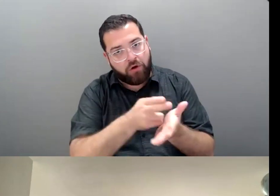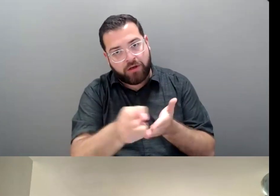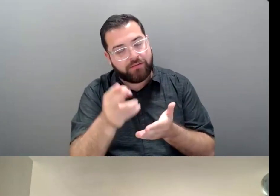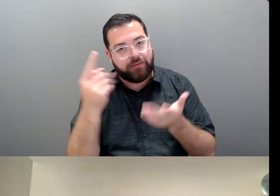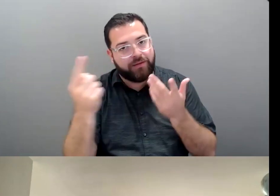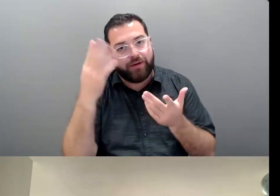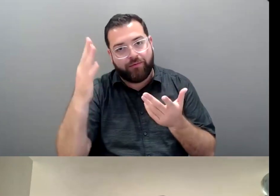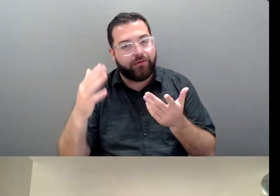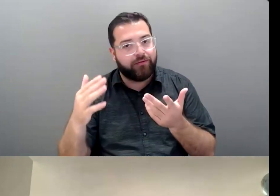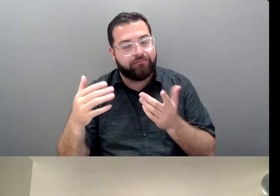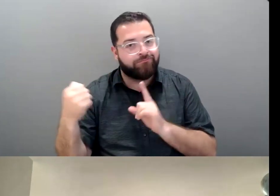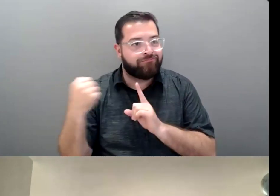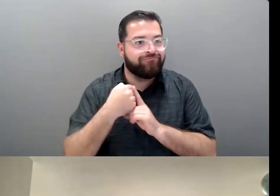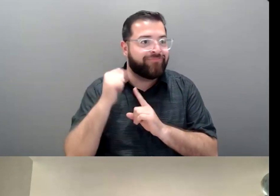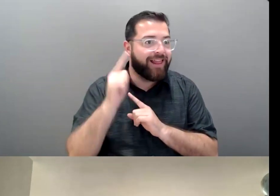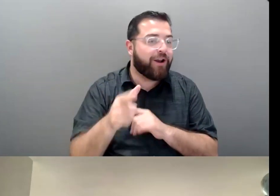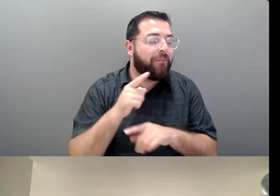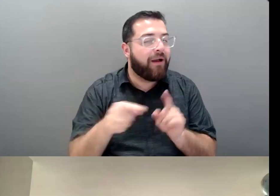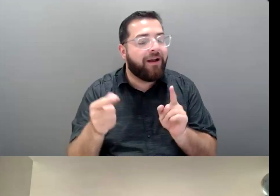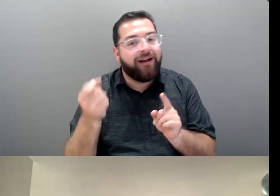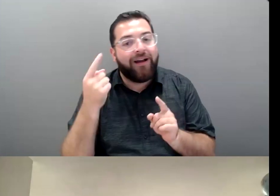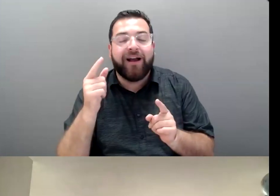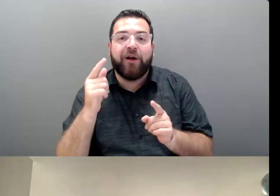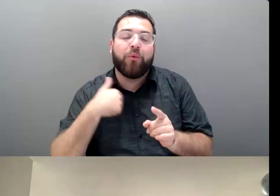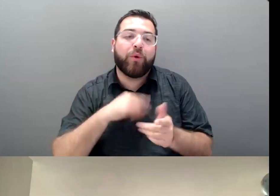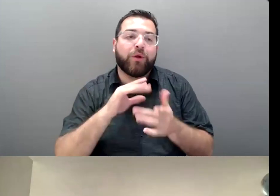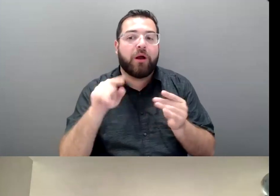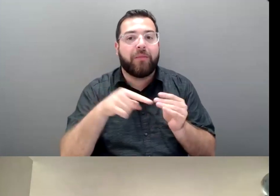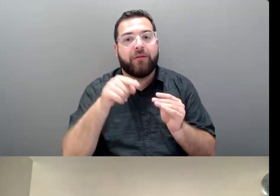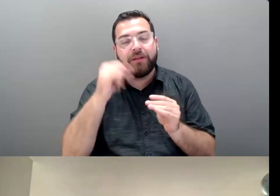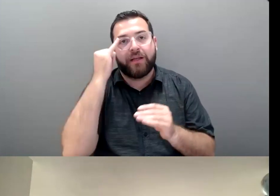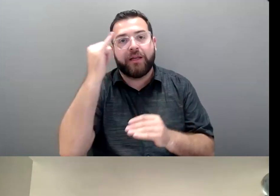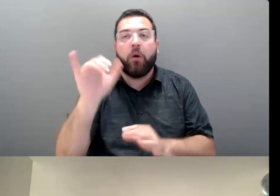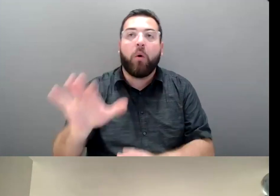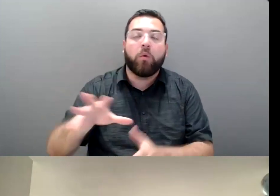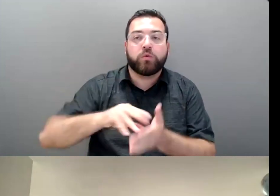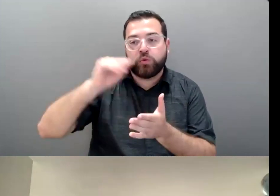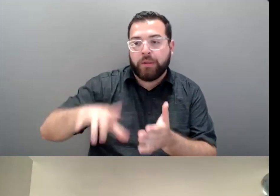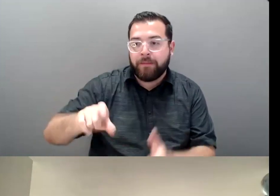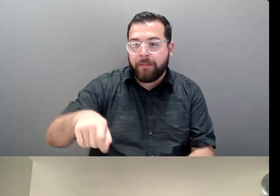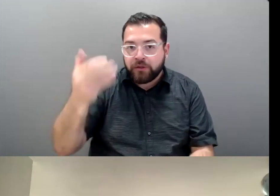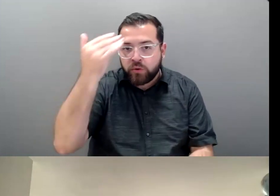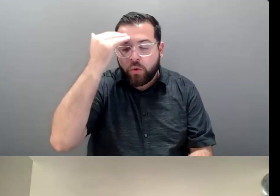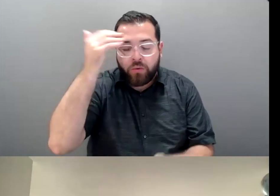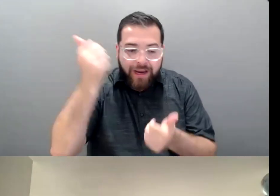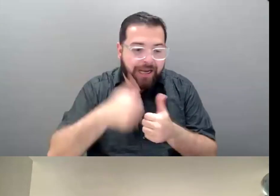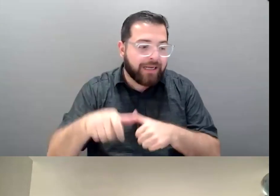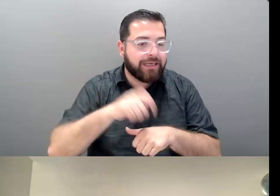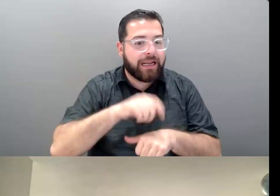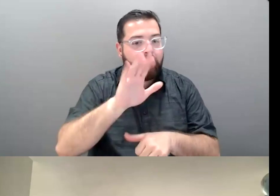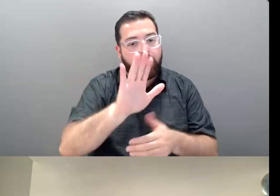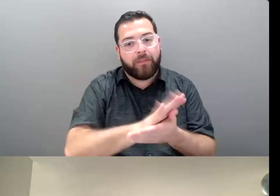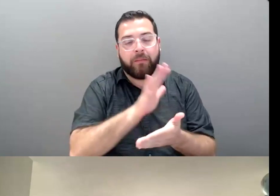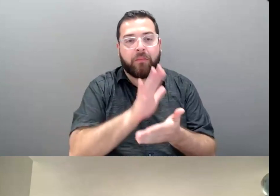the tush later on, but we bring up this idea of students need to know that anytime you put a